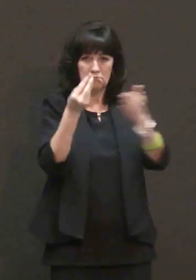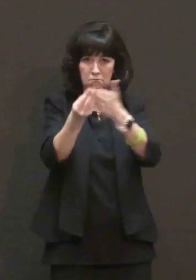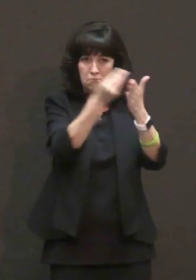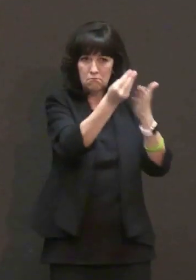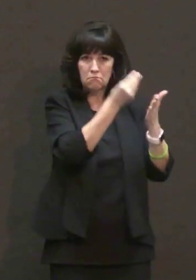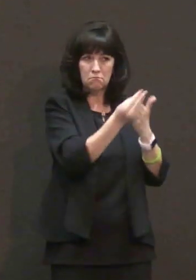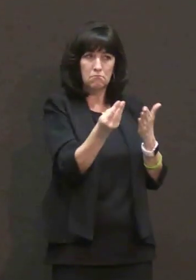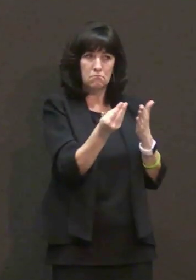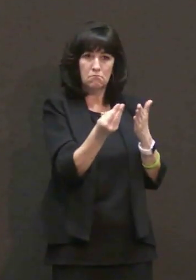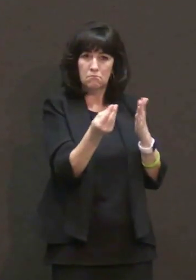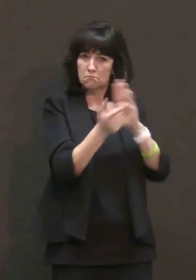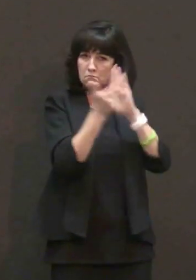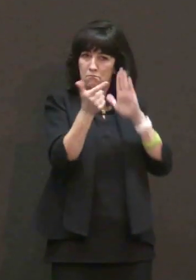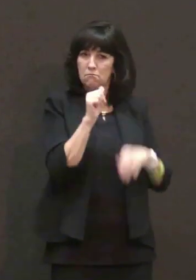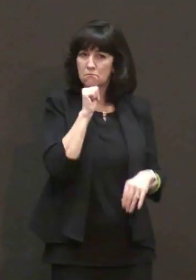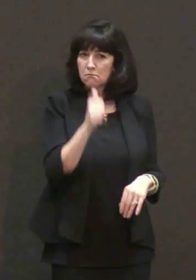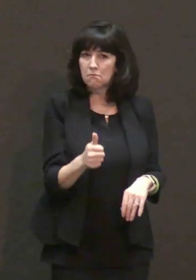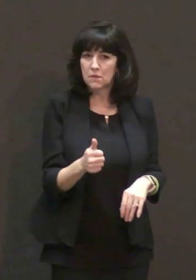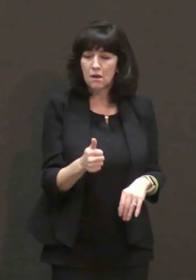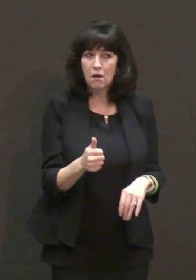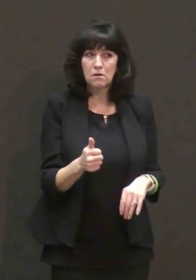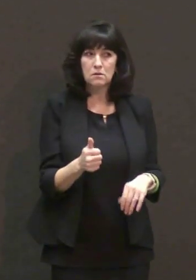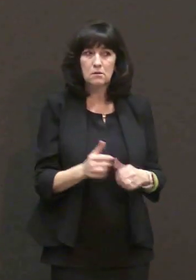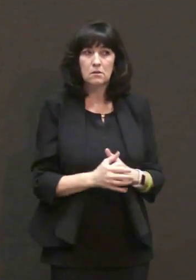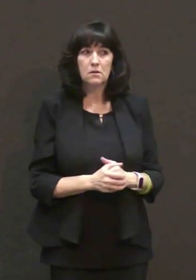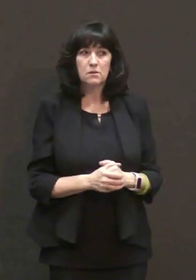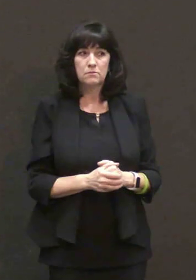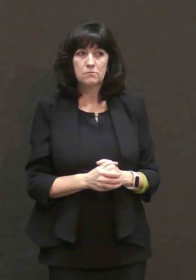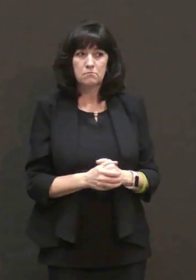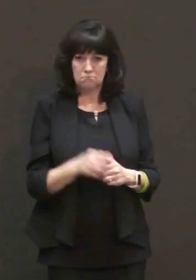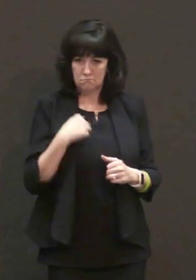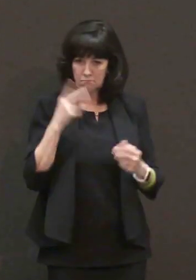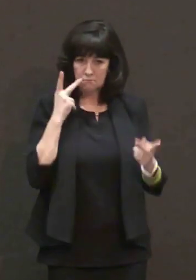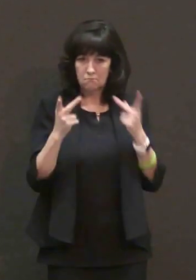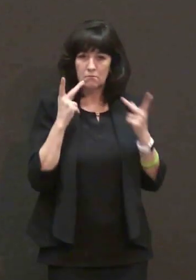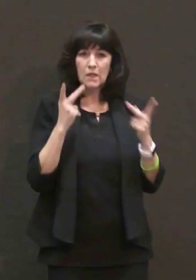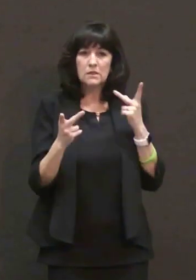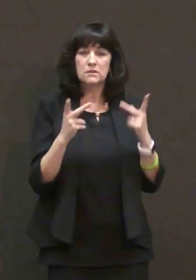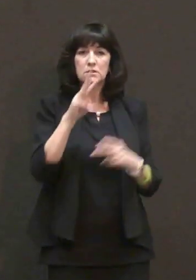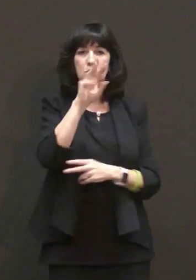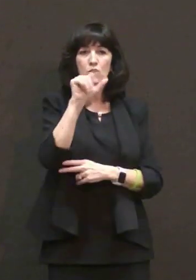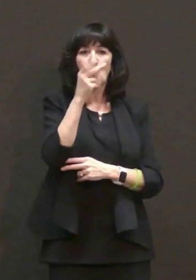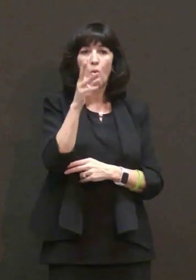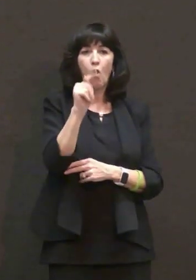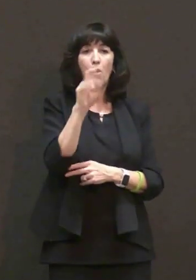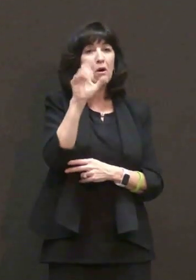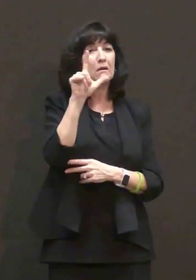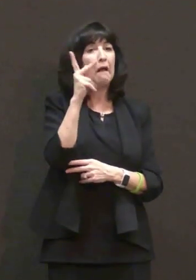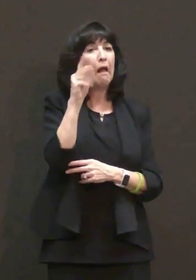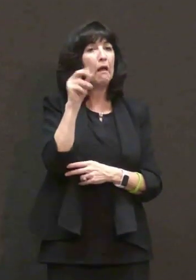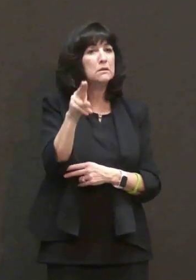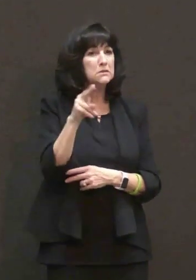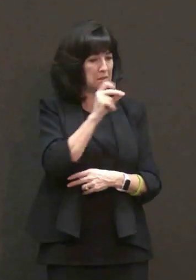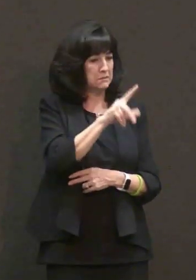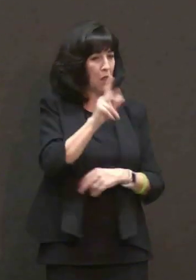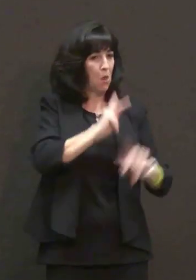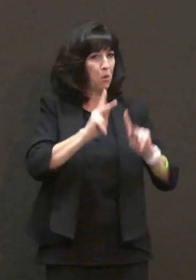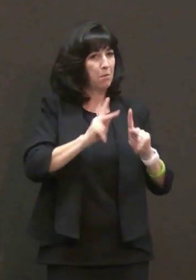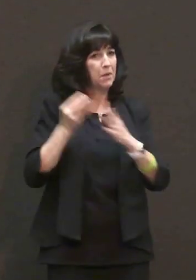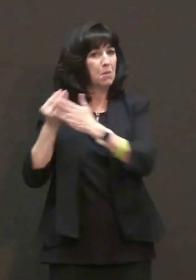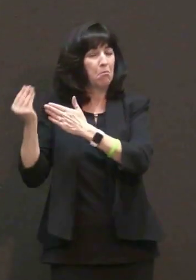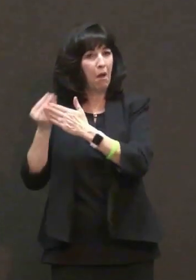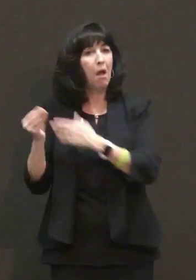but Delawareans are allowed to leave the state to go purchase food elsewhere? I mean, I've seen them at the Walmart in Elkton. I see them at the Whole Foods in